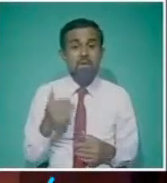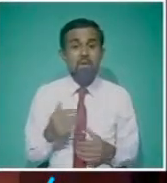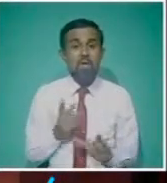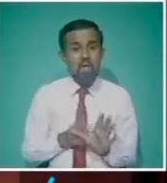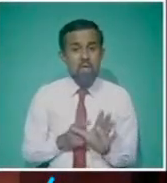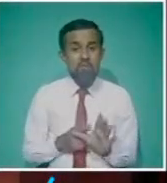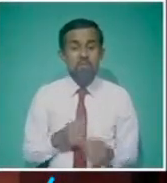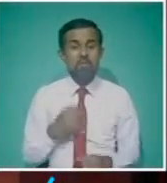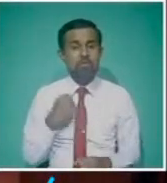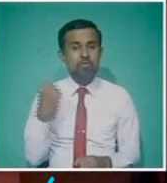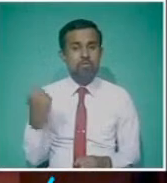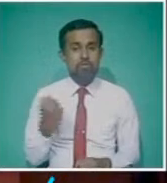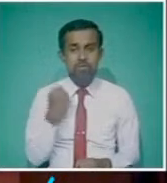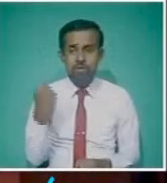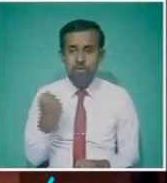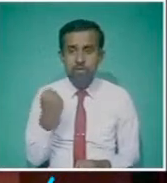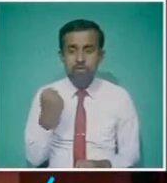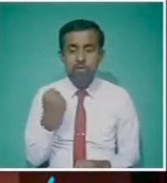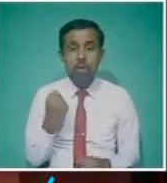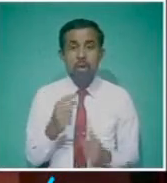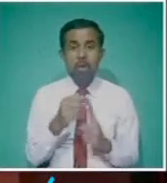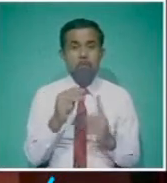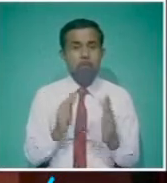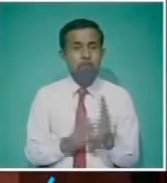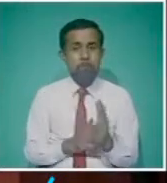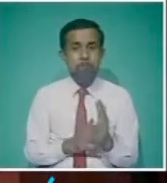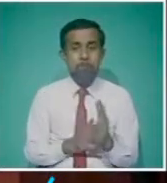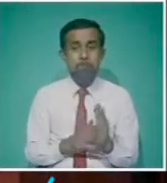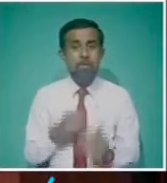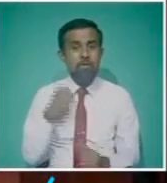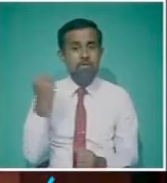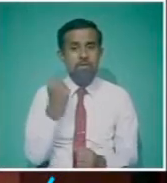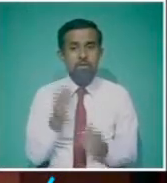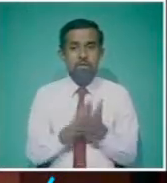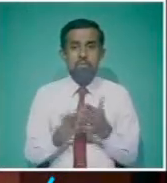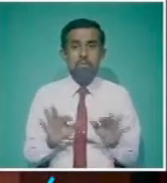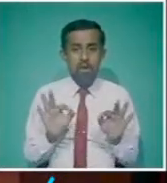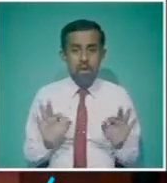prime ministers, her questions to them, her natural